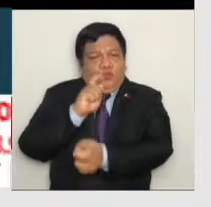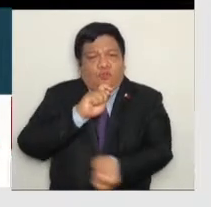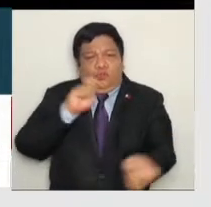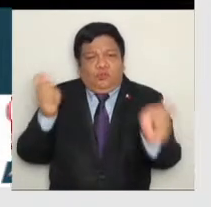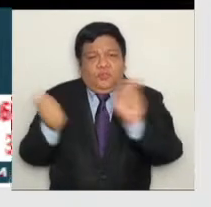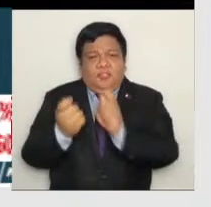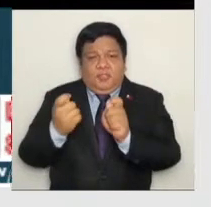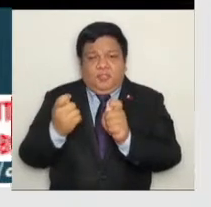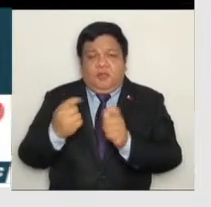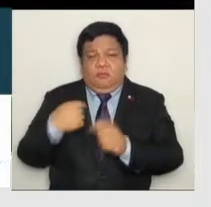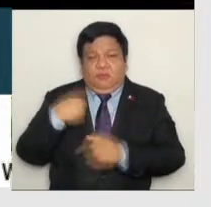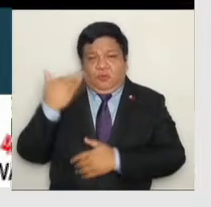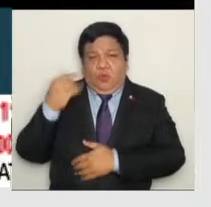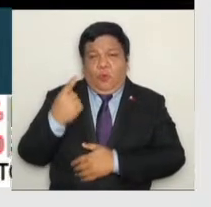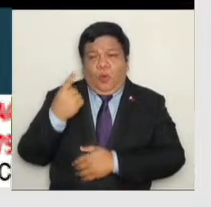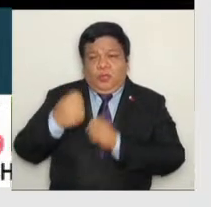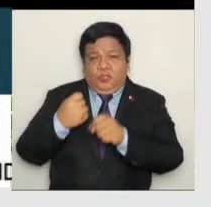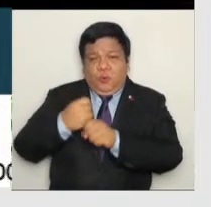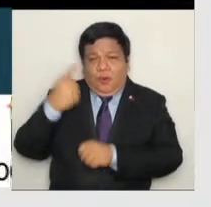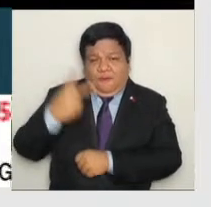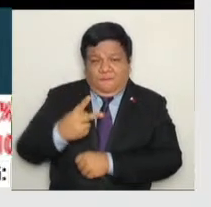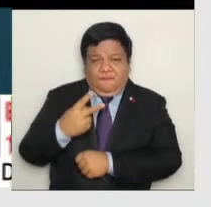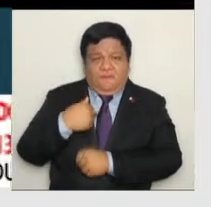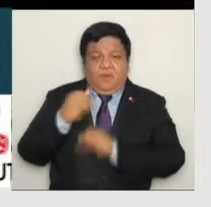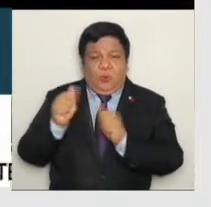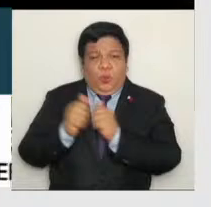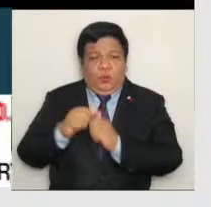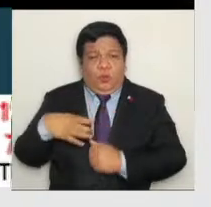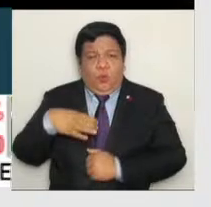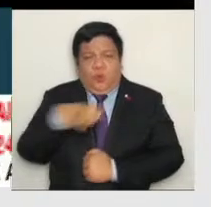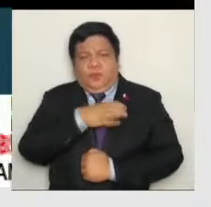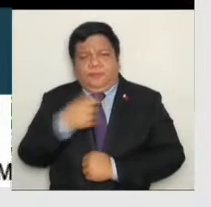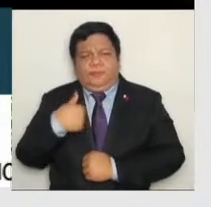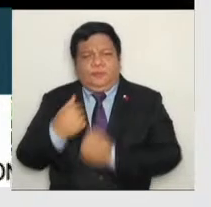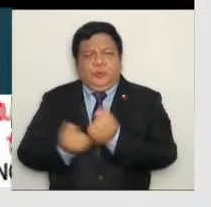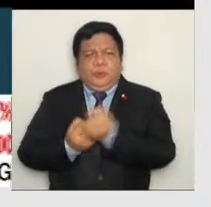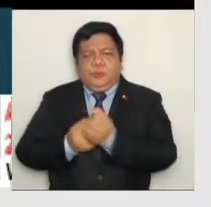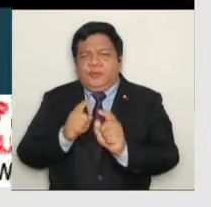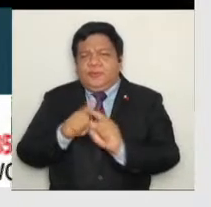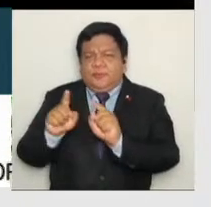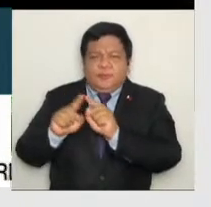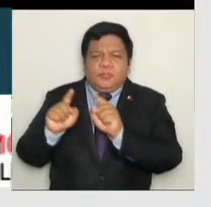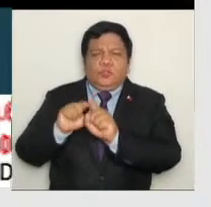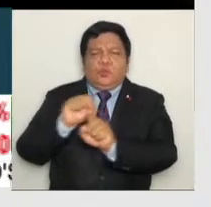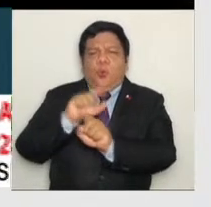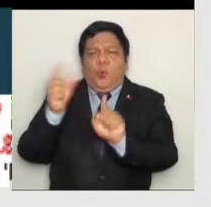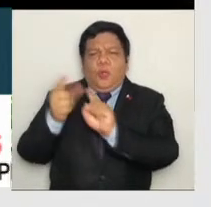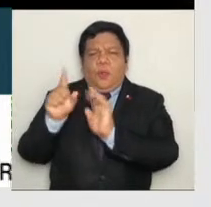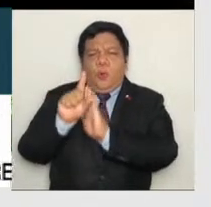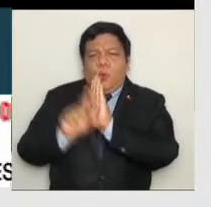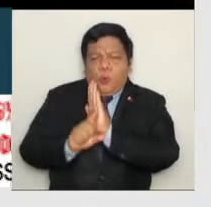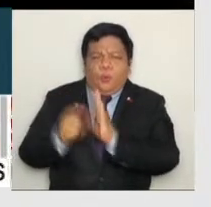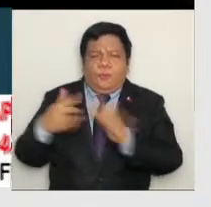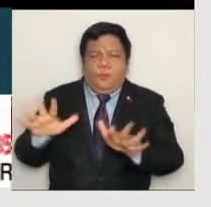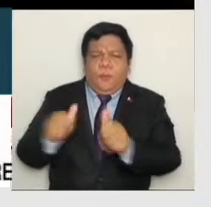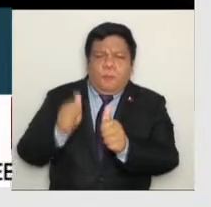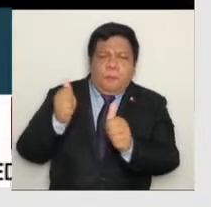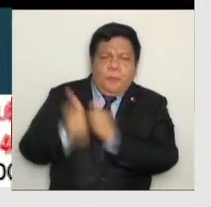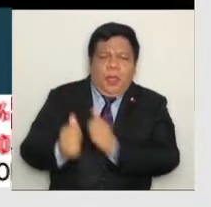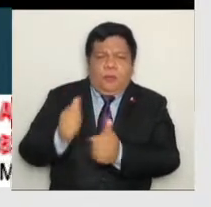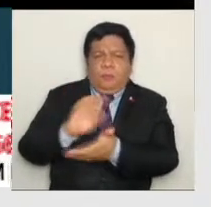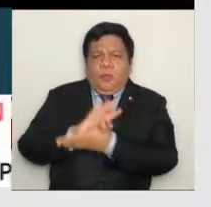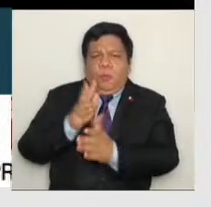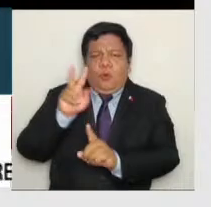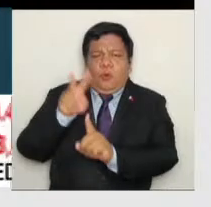in Congress, I sponsored the major social legislation that were passed and enacted into law during the